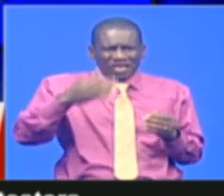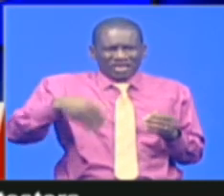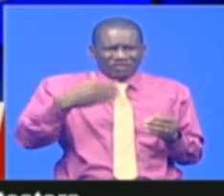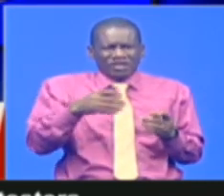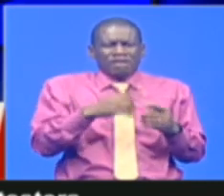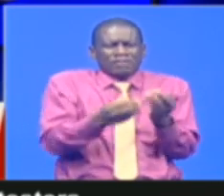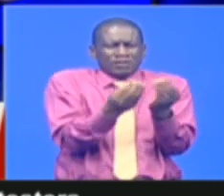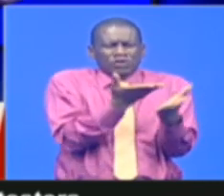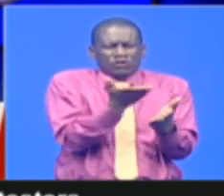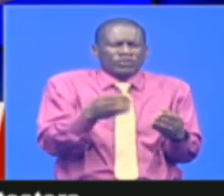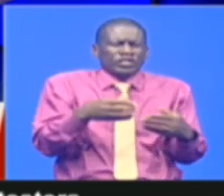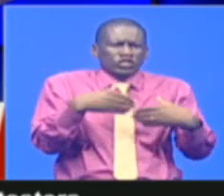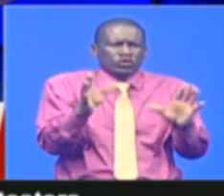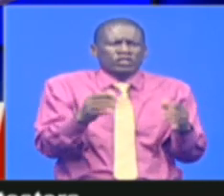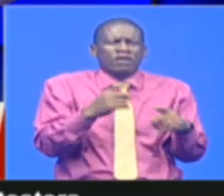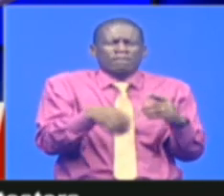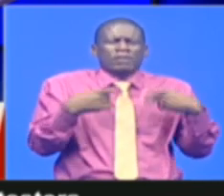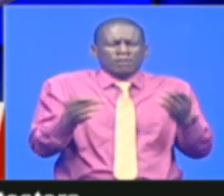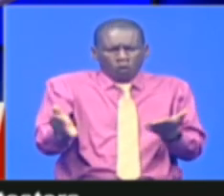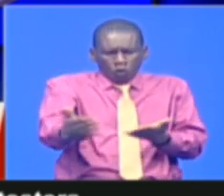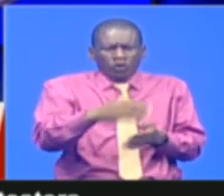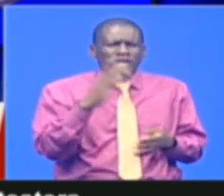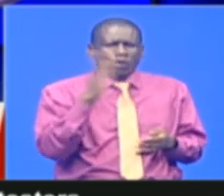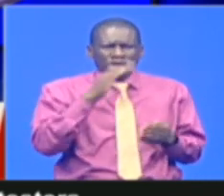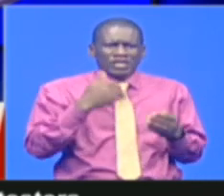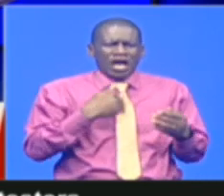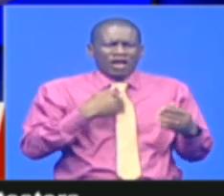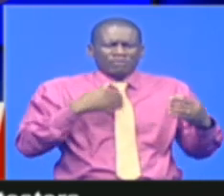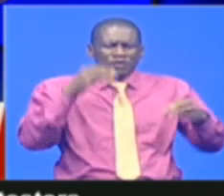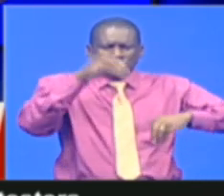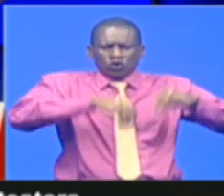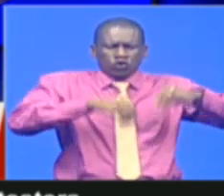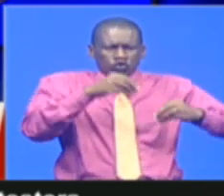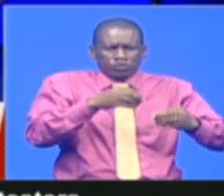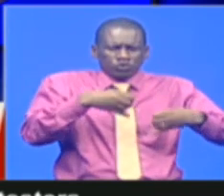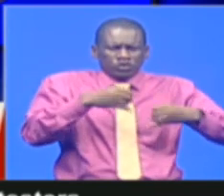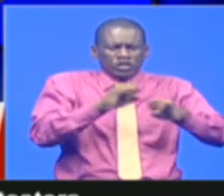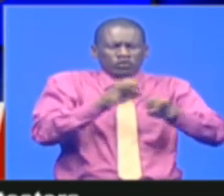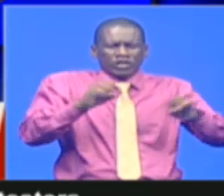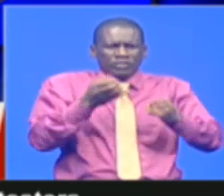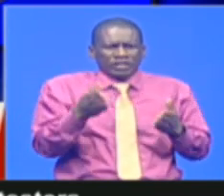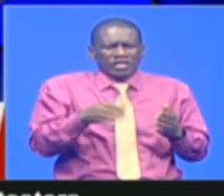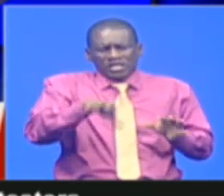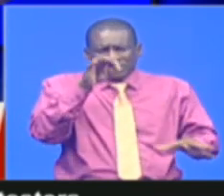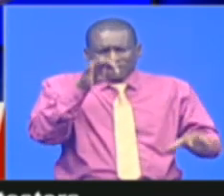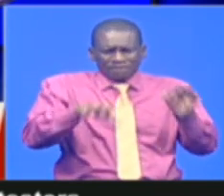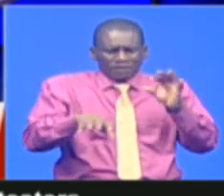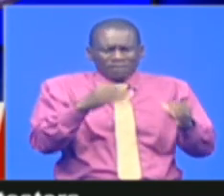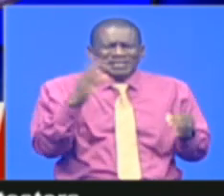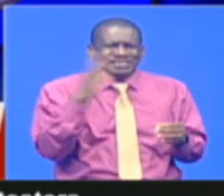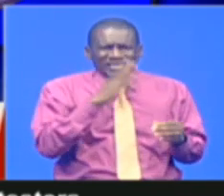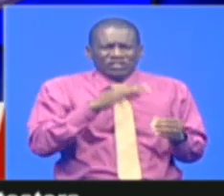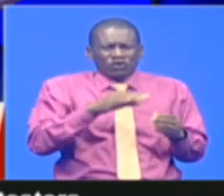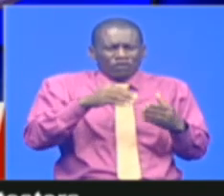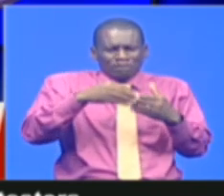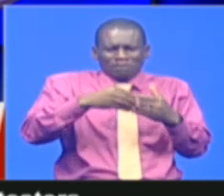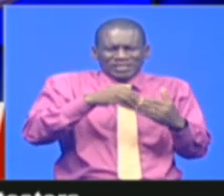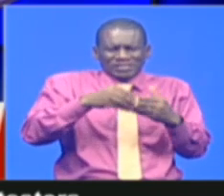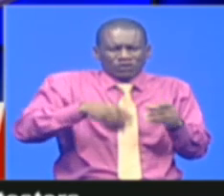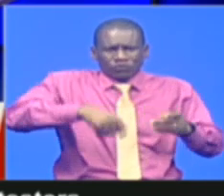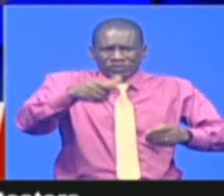discarded. But waste pickers have, in their own small ways, been contributing to efforts to clean up. They pick through trash for plastics for sale